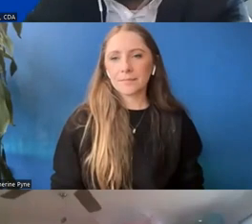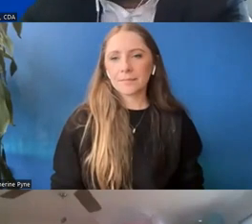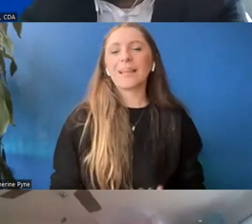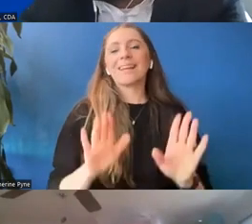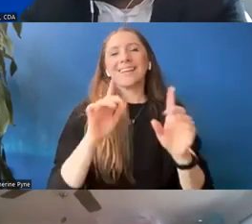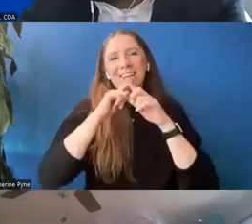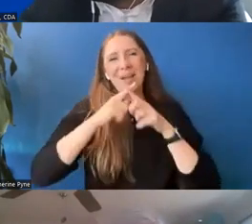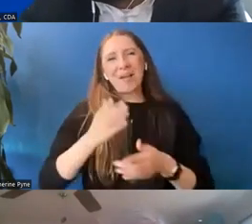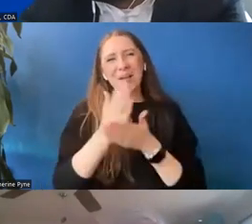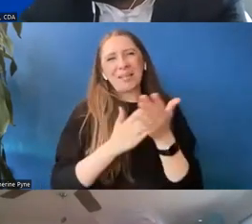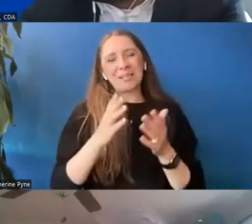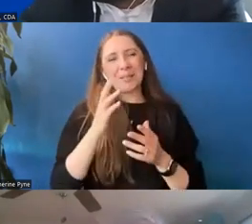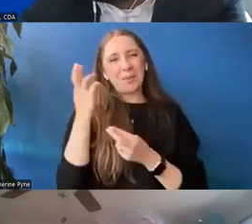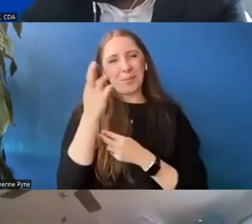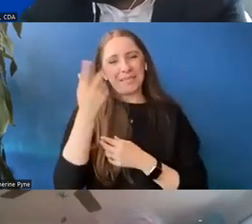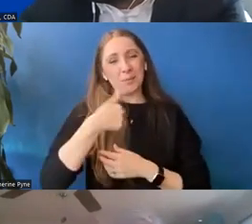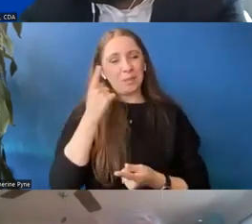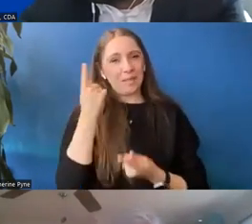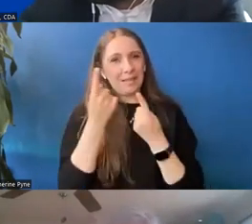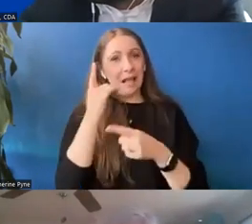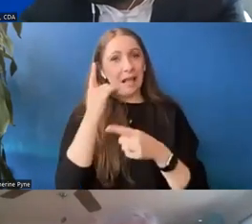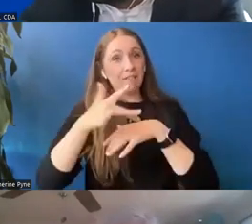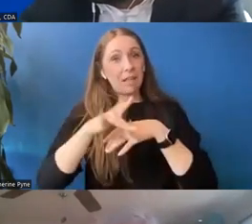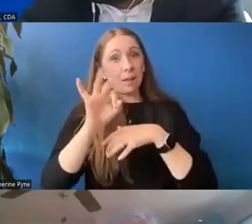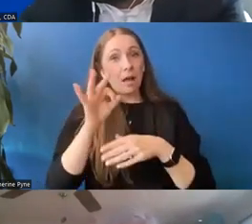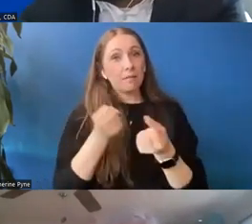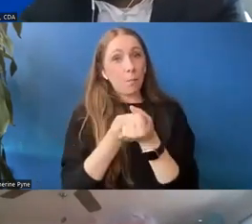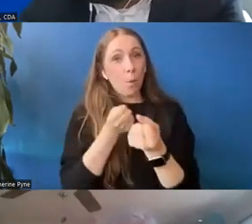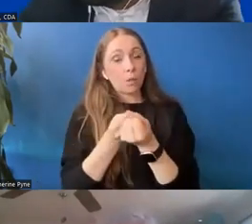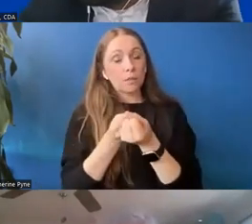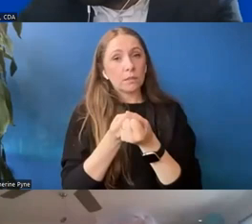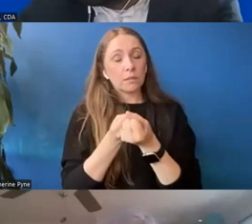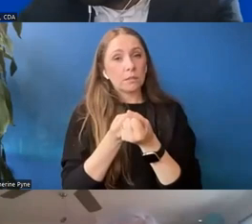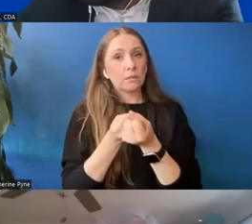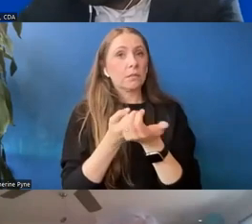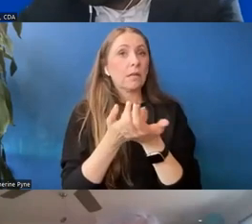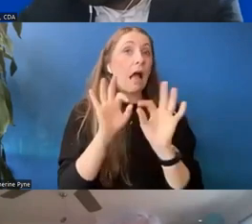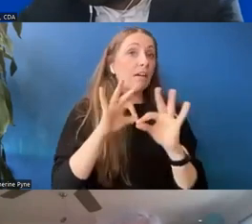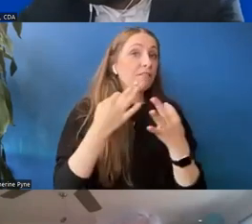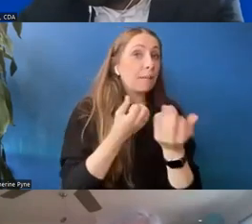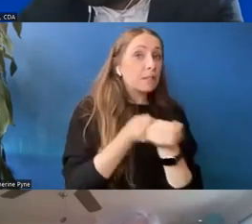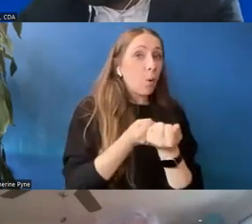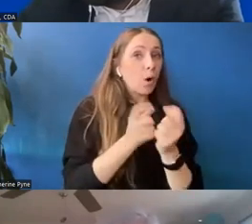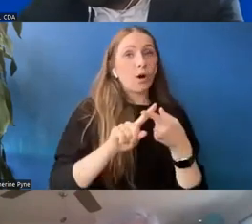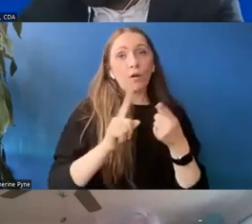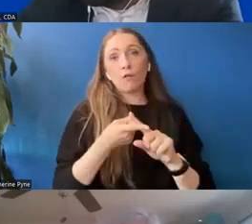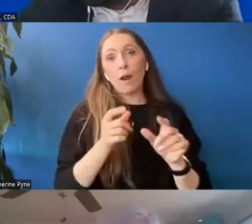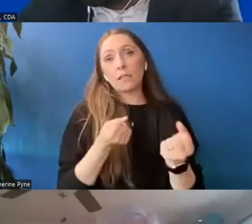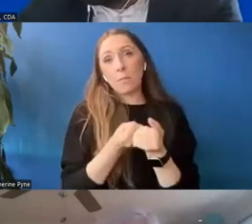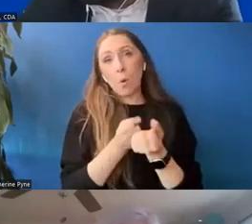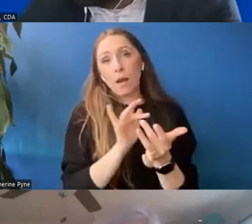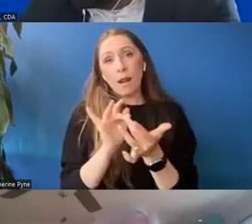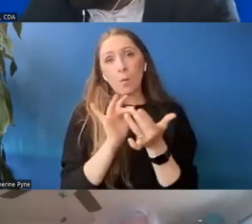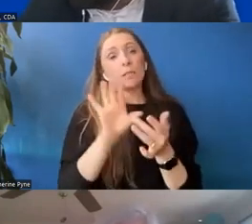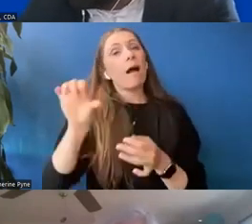Some of the drivers we should be considering are the availability of supports, whether it's family and friend support networks, as well as